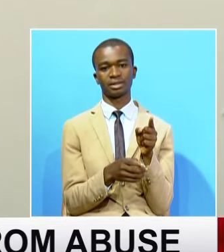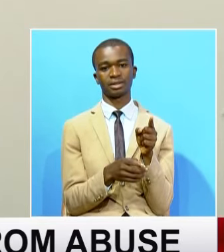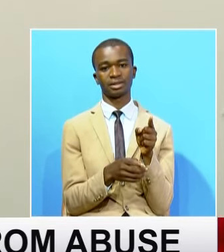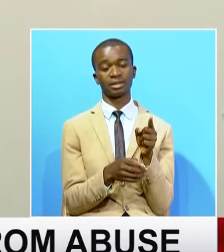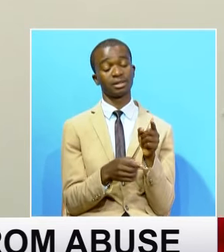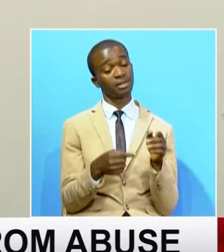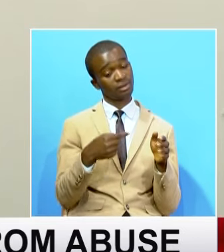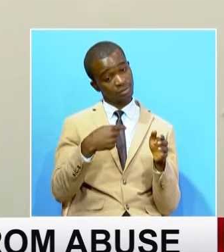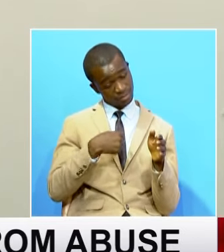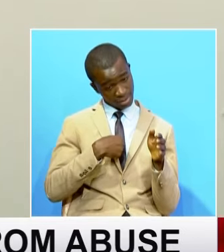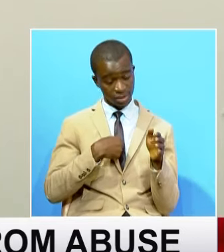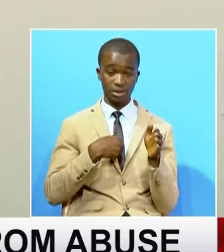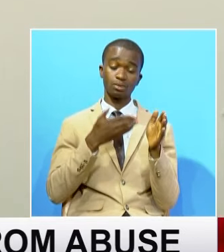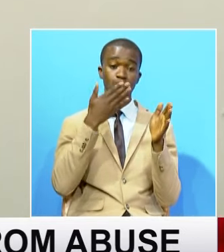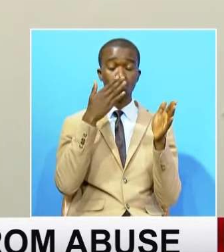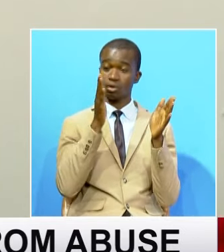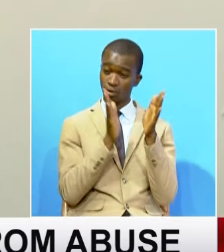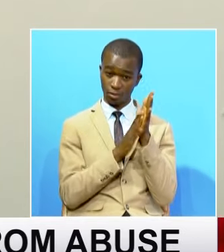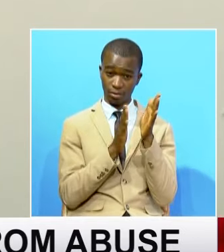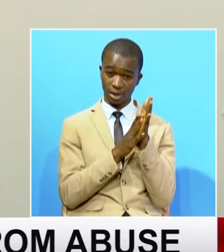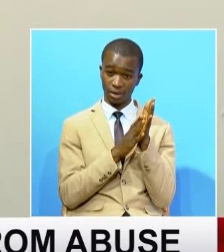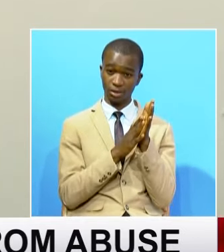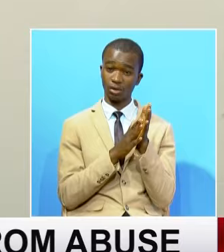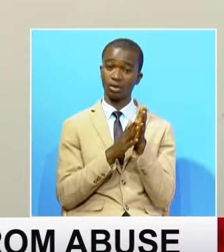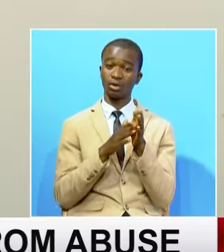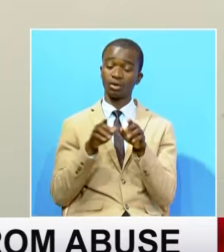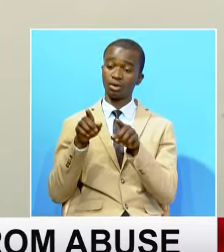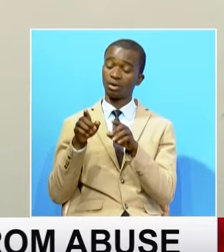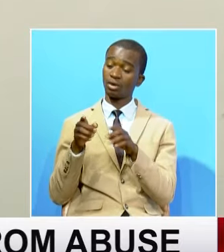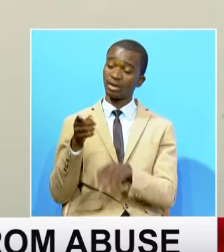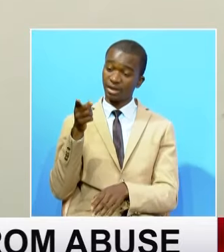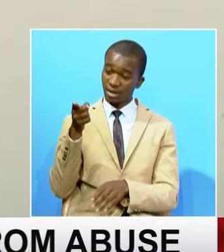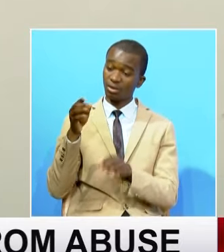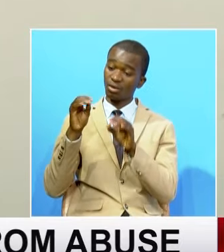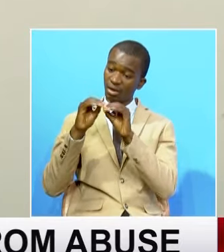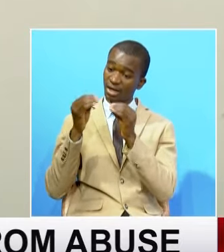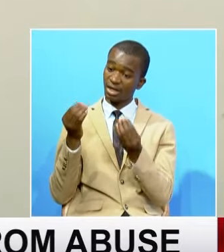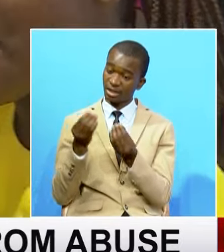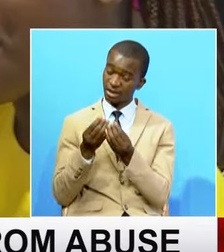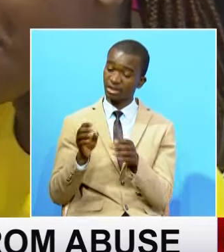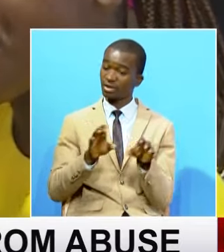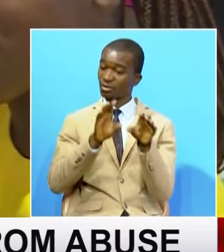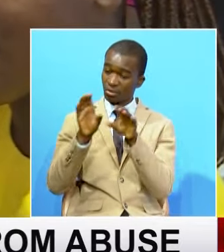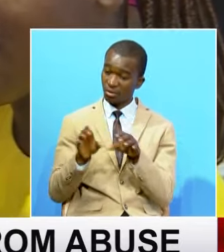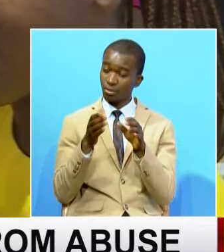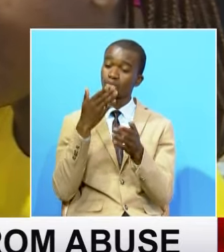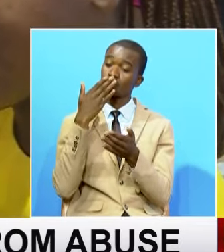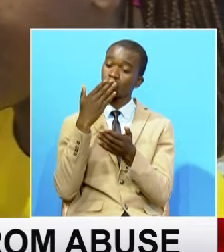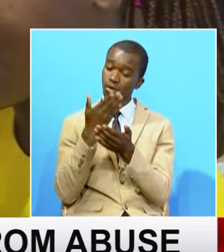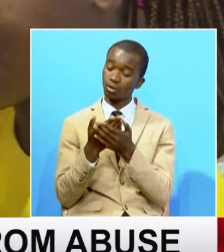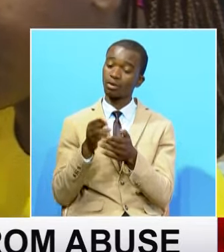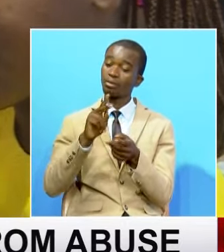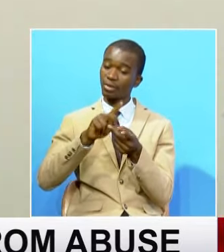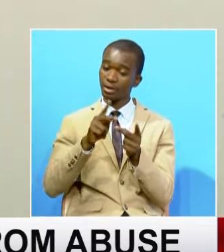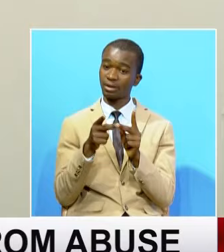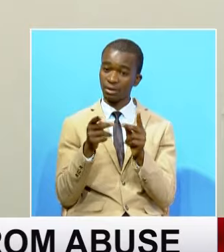I commend and appreciate the role that Mothers Without Borders is playing as a partner to government in